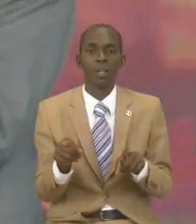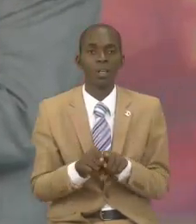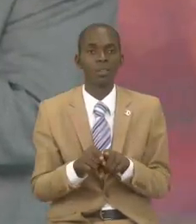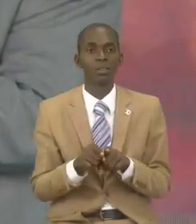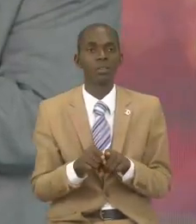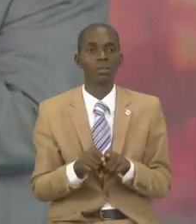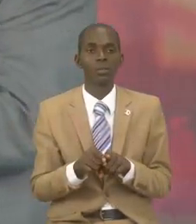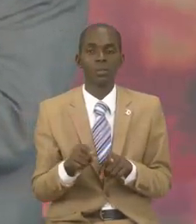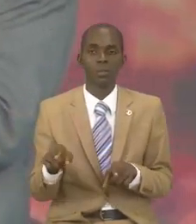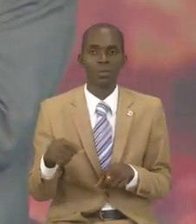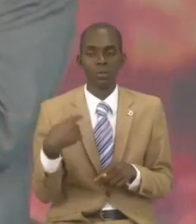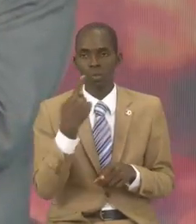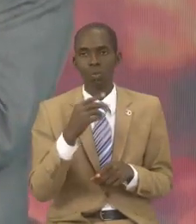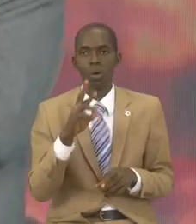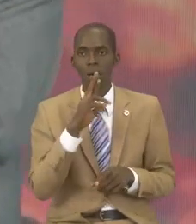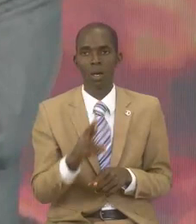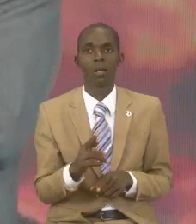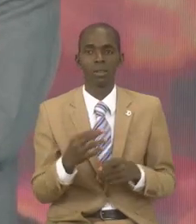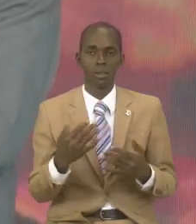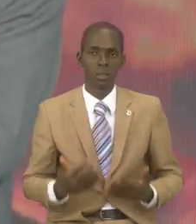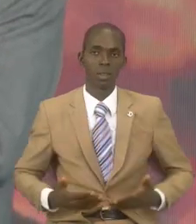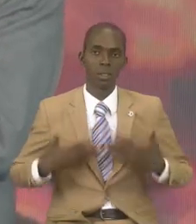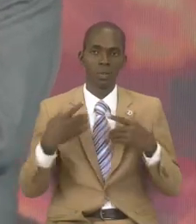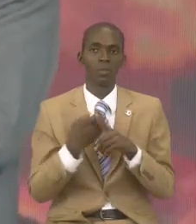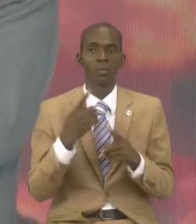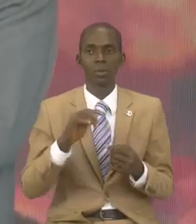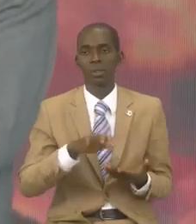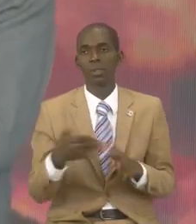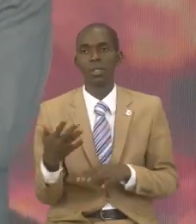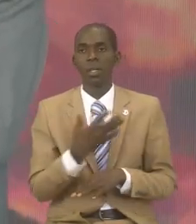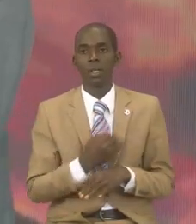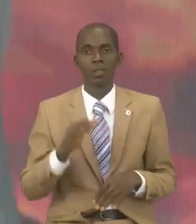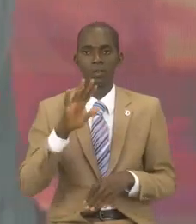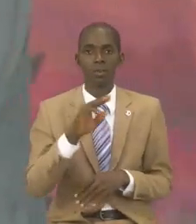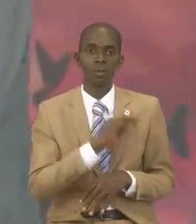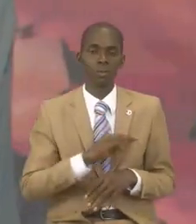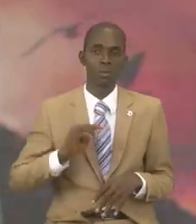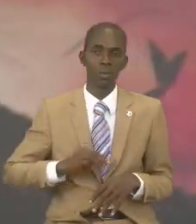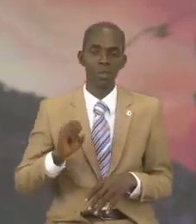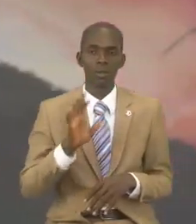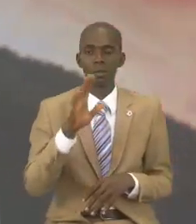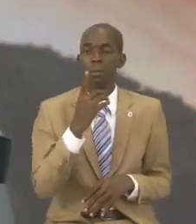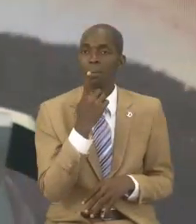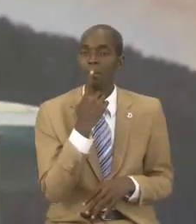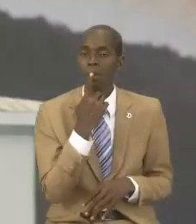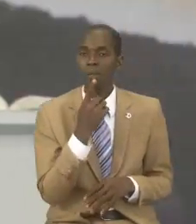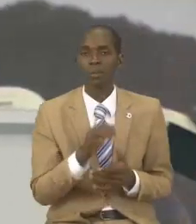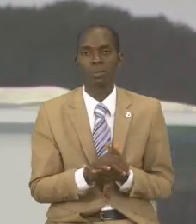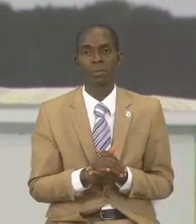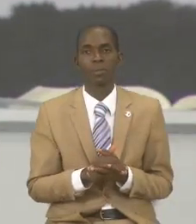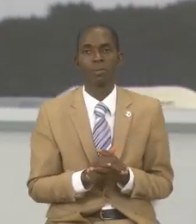are alive from the dead. And your members, your mouth,